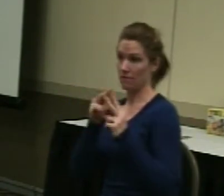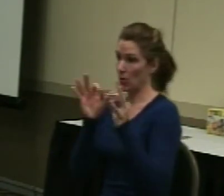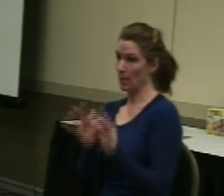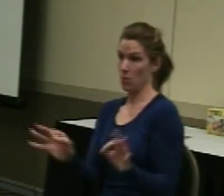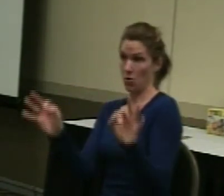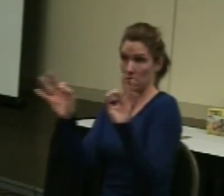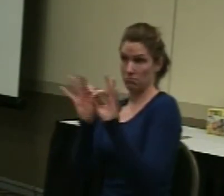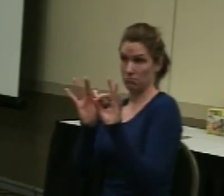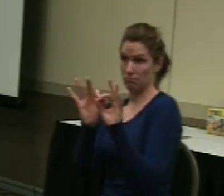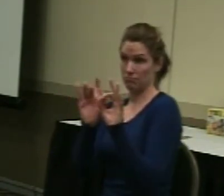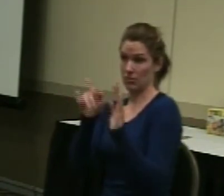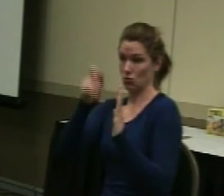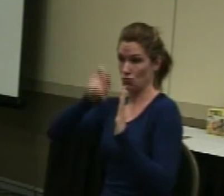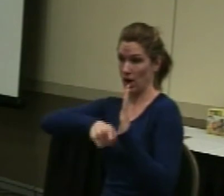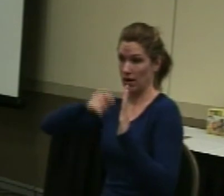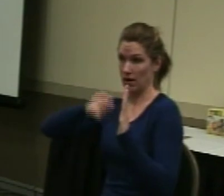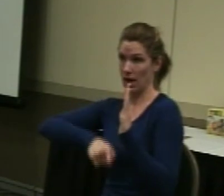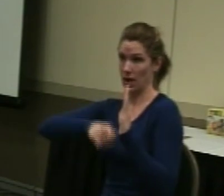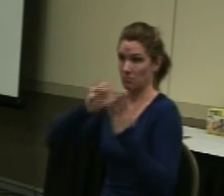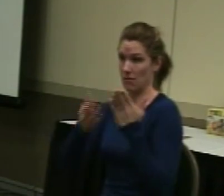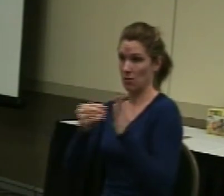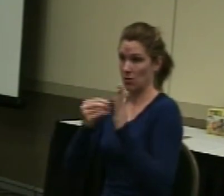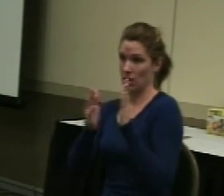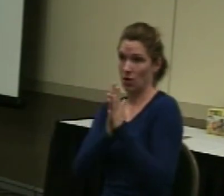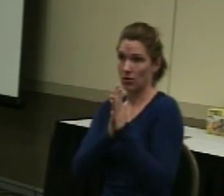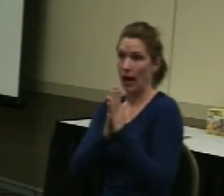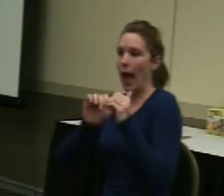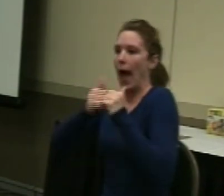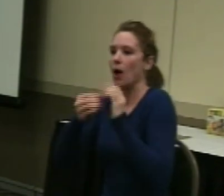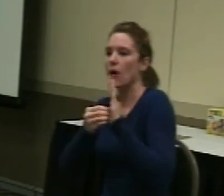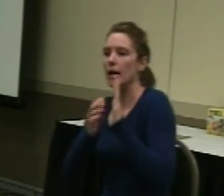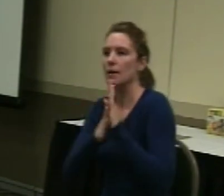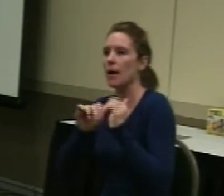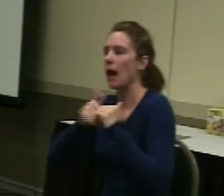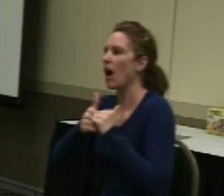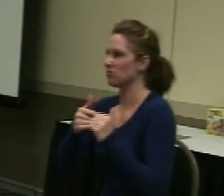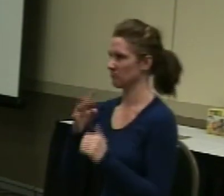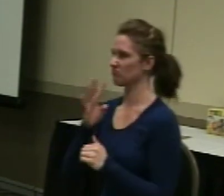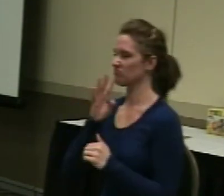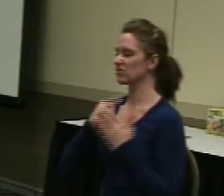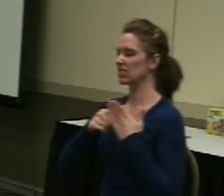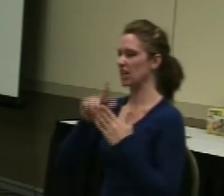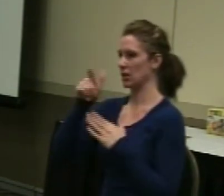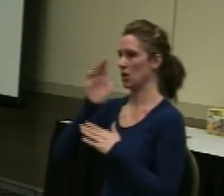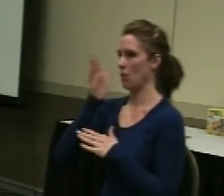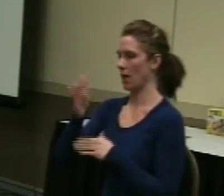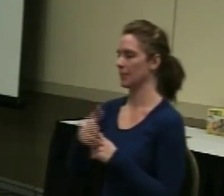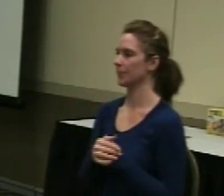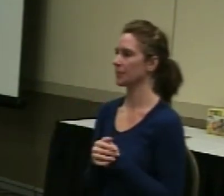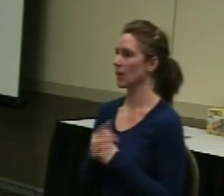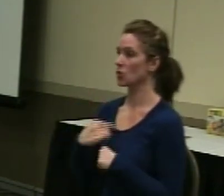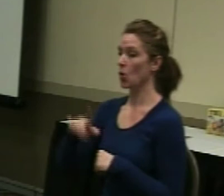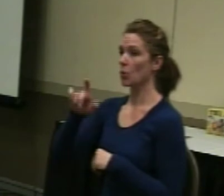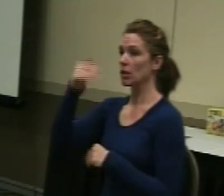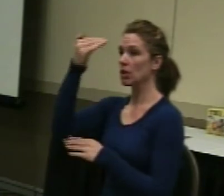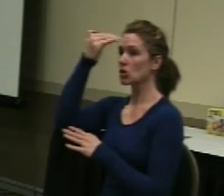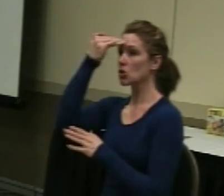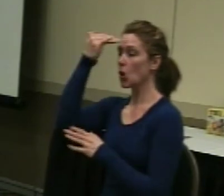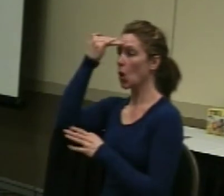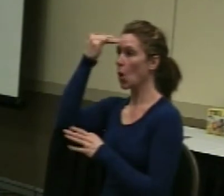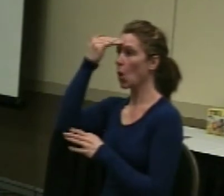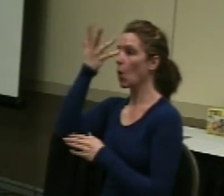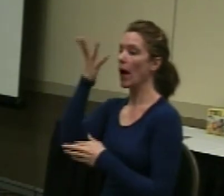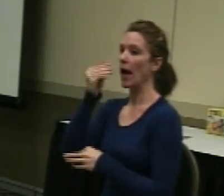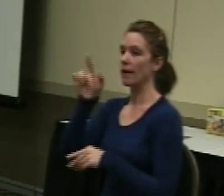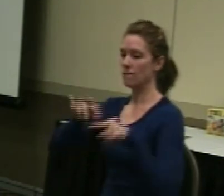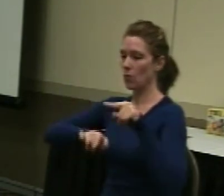and they might be an anecdotal record. How do we document that? I'll be talking about that later today as well. So what do we need to know? A